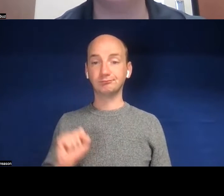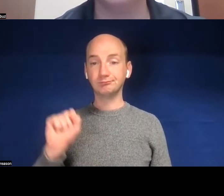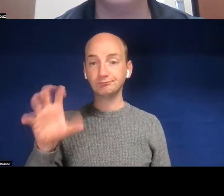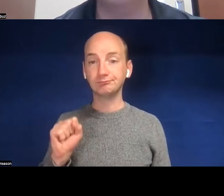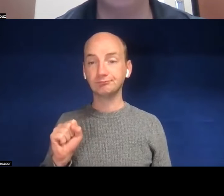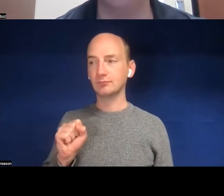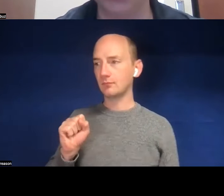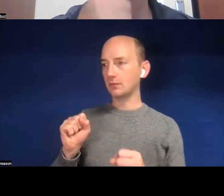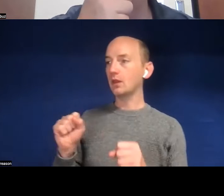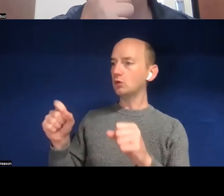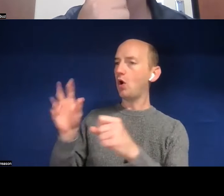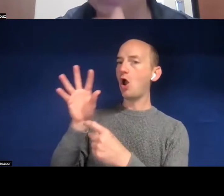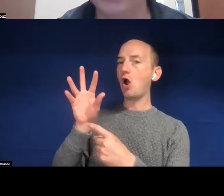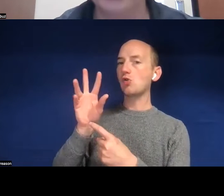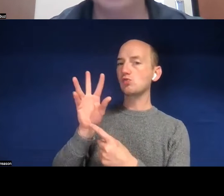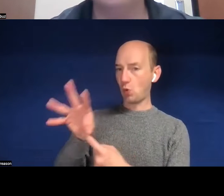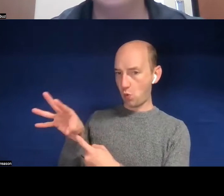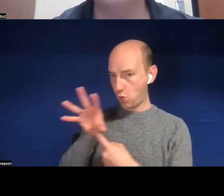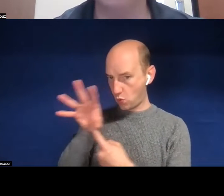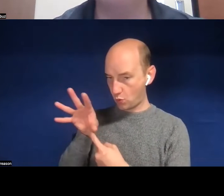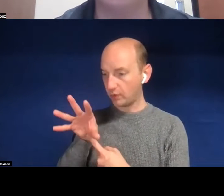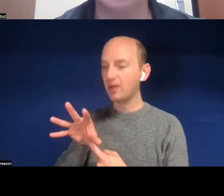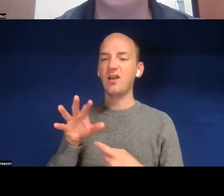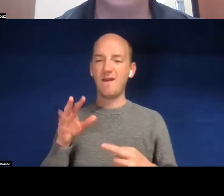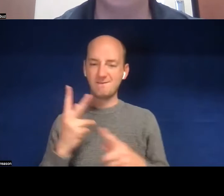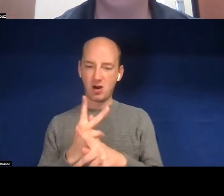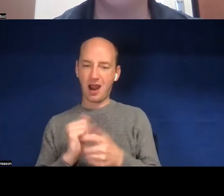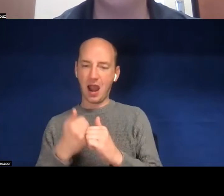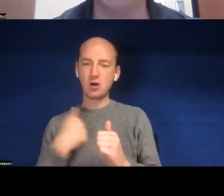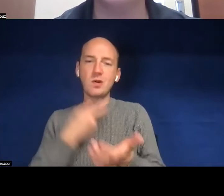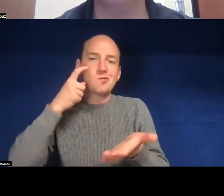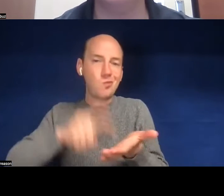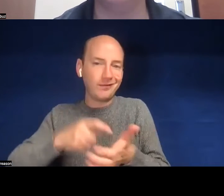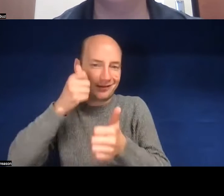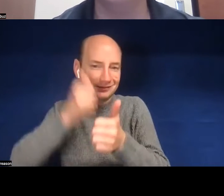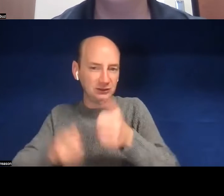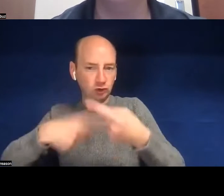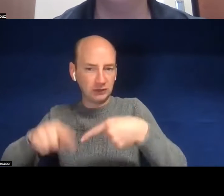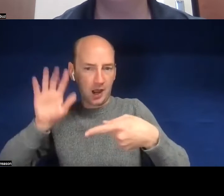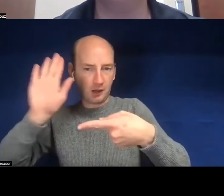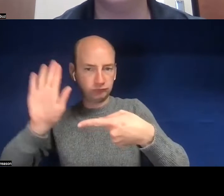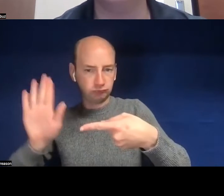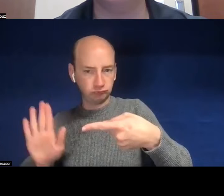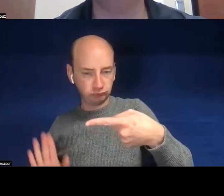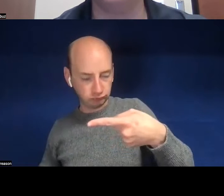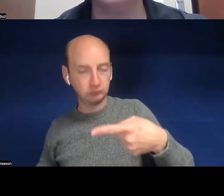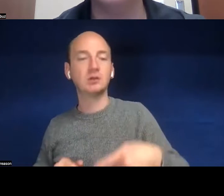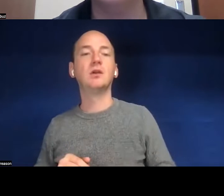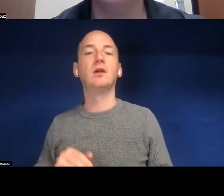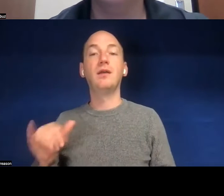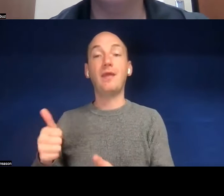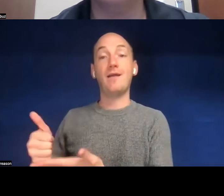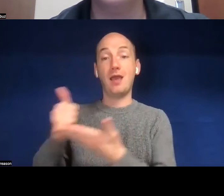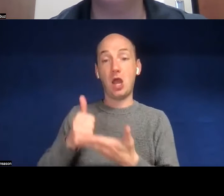our first data collect in May 2018, and that really provided us the initial results that we needed to finally get